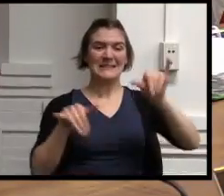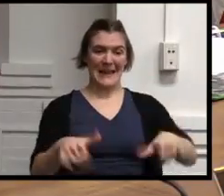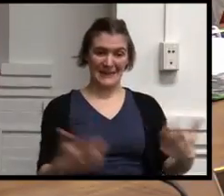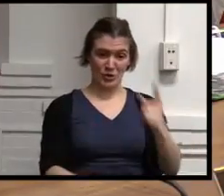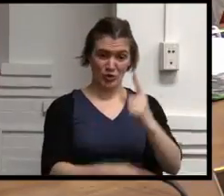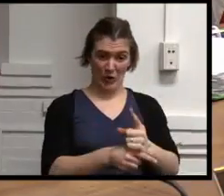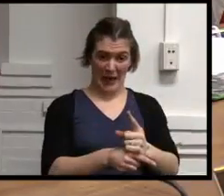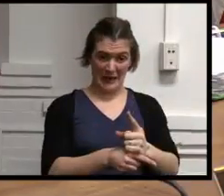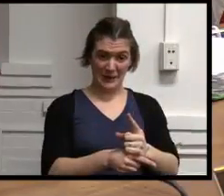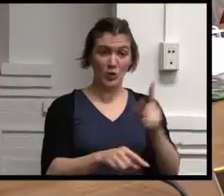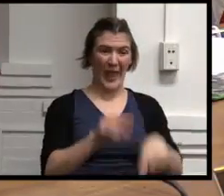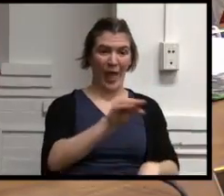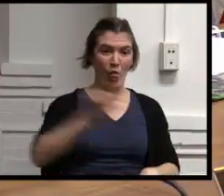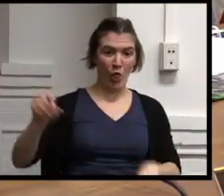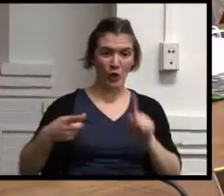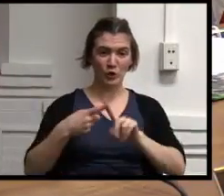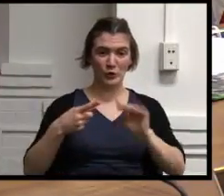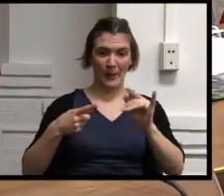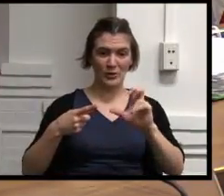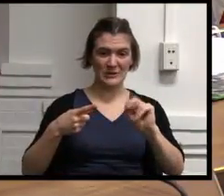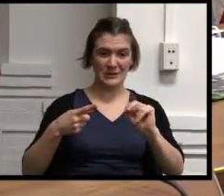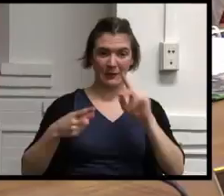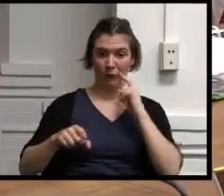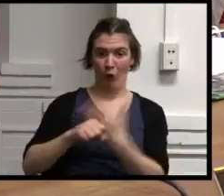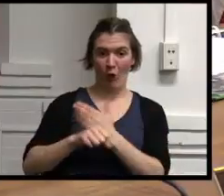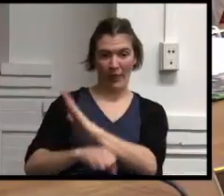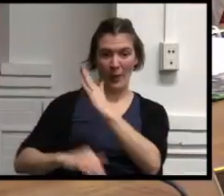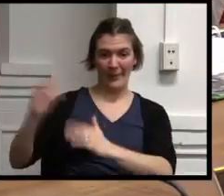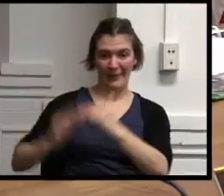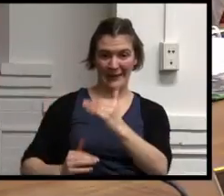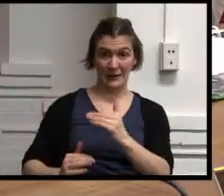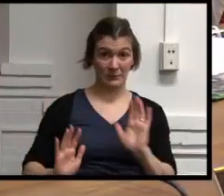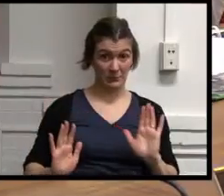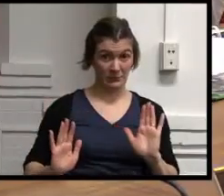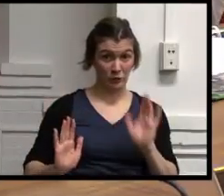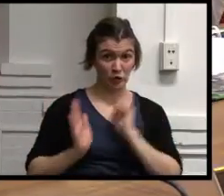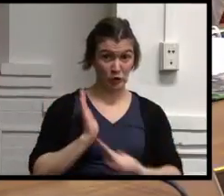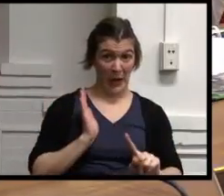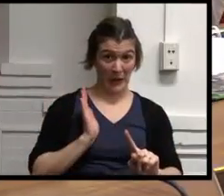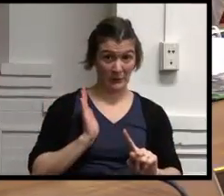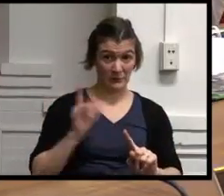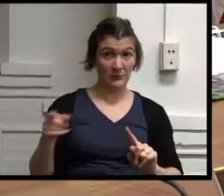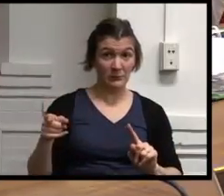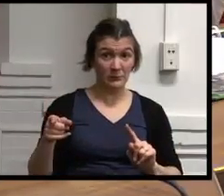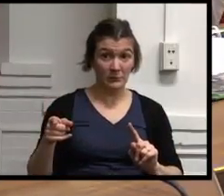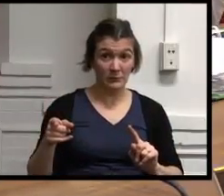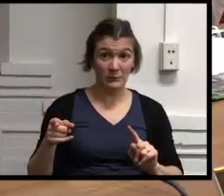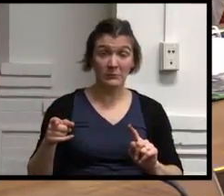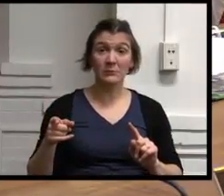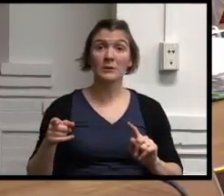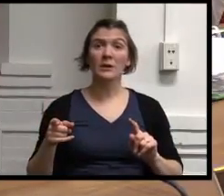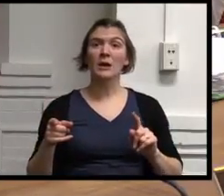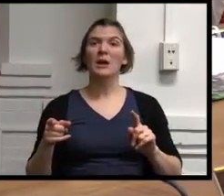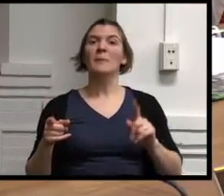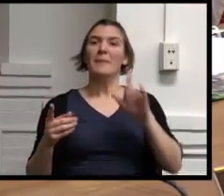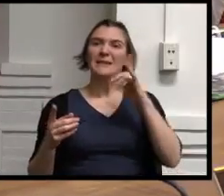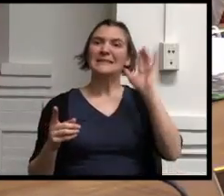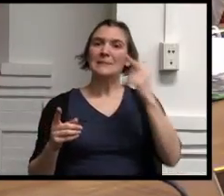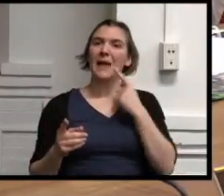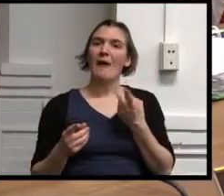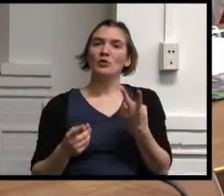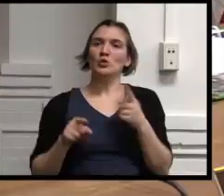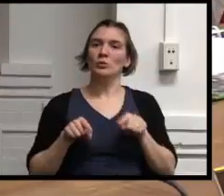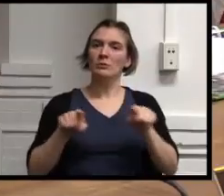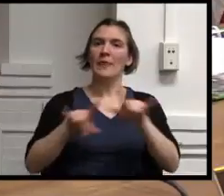And so I want to make sure that we're clear that, because as this might be a simultaneous